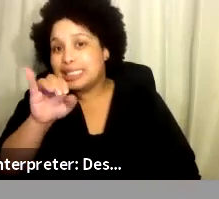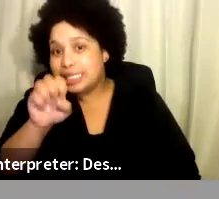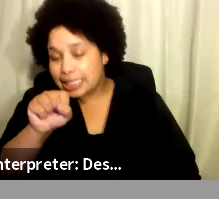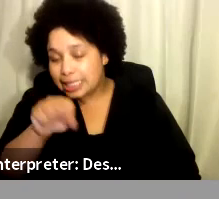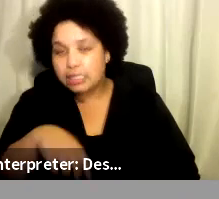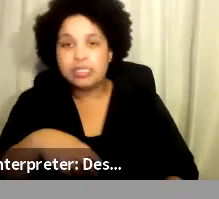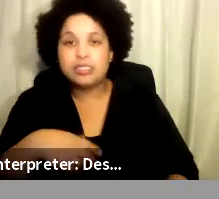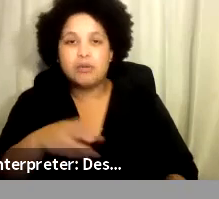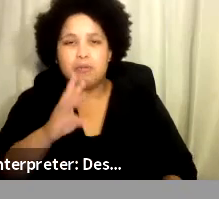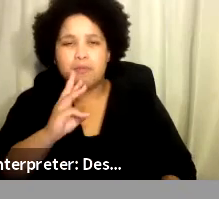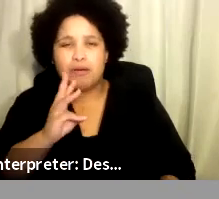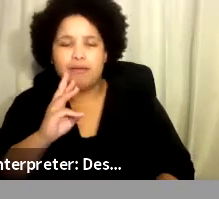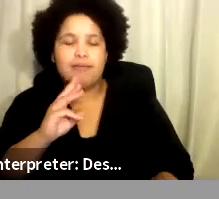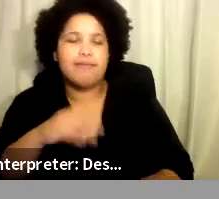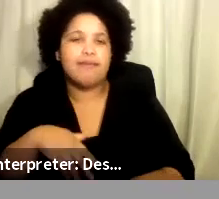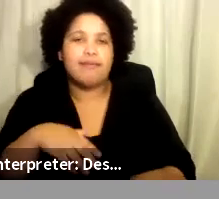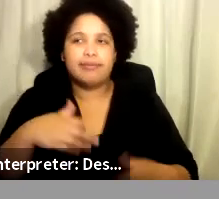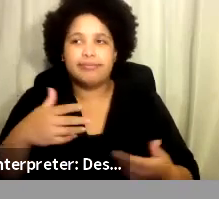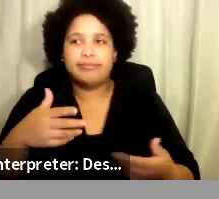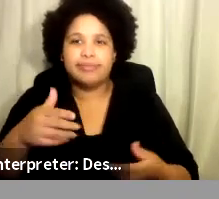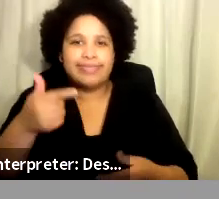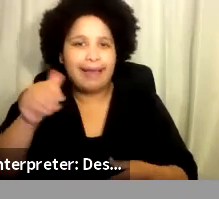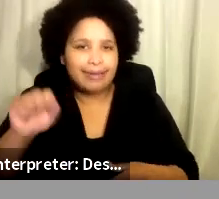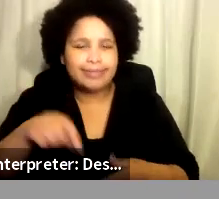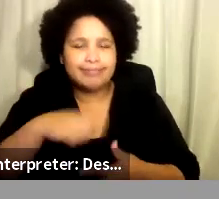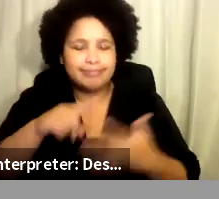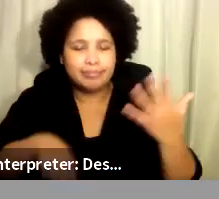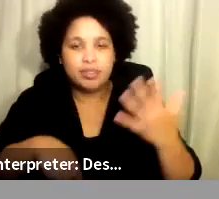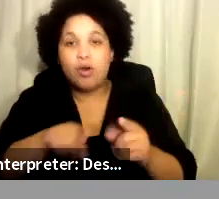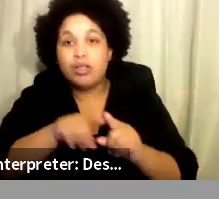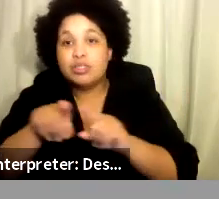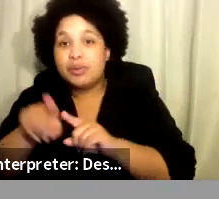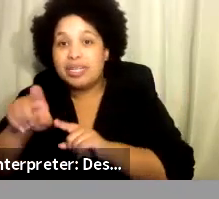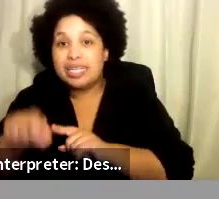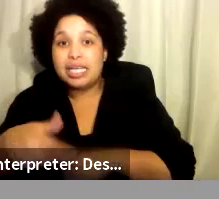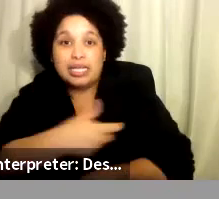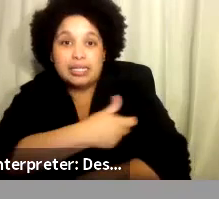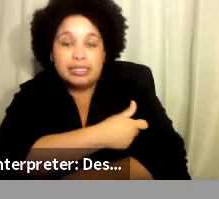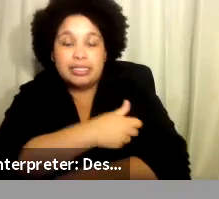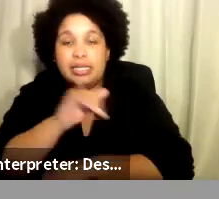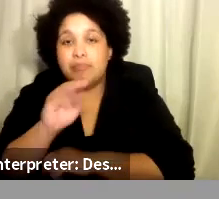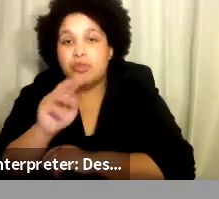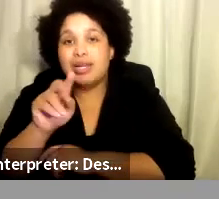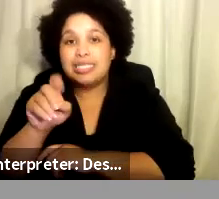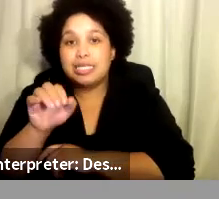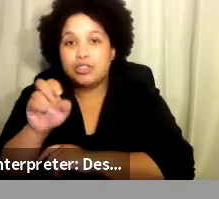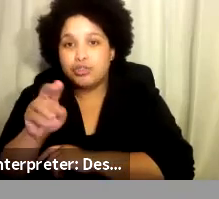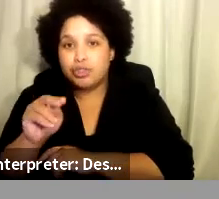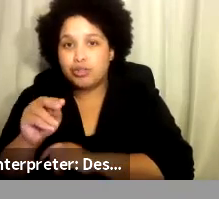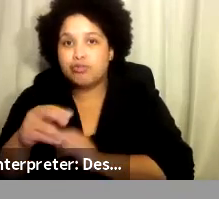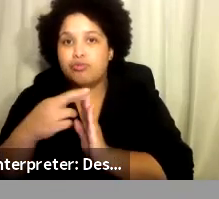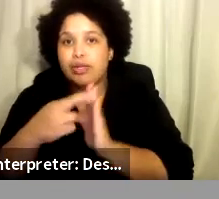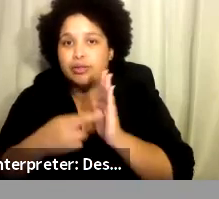kind of documents. And then we also need immunization records. And we know and totally understand that due to COVID, there has